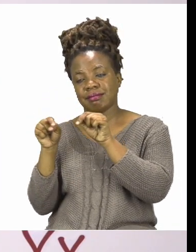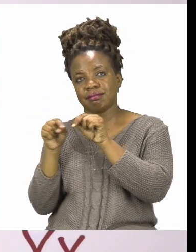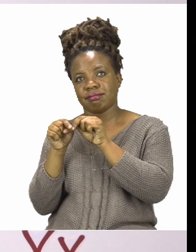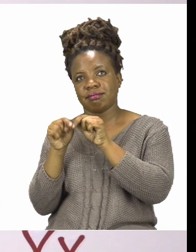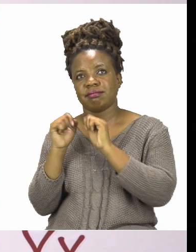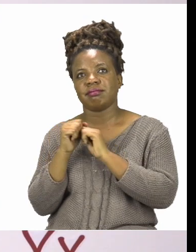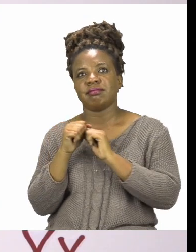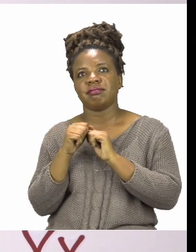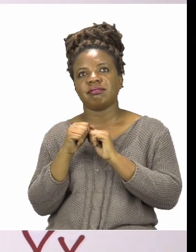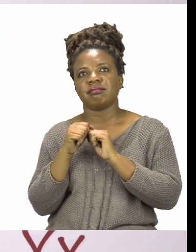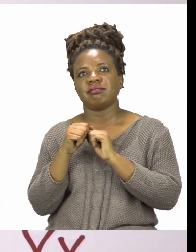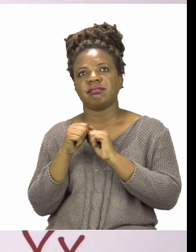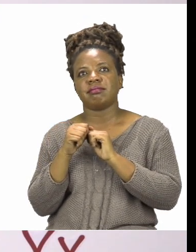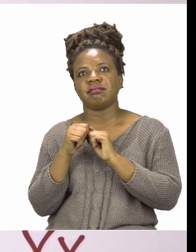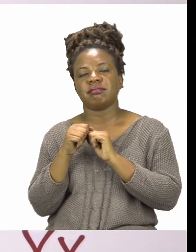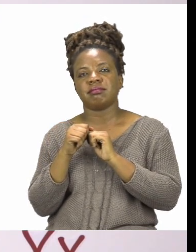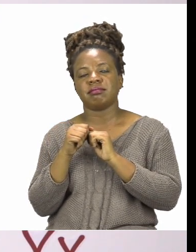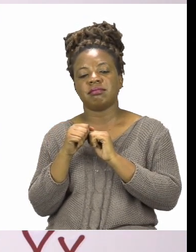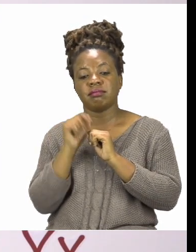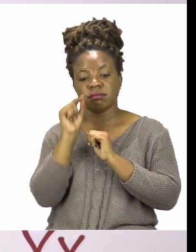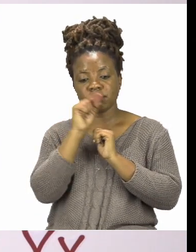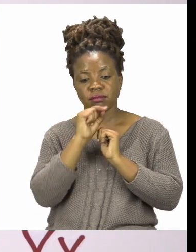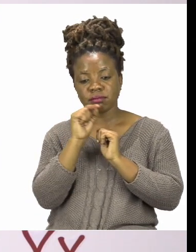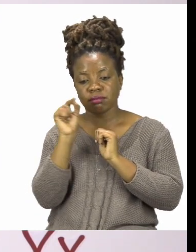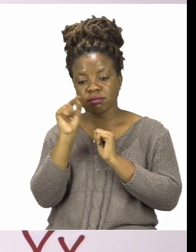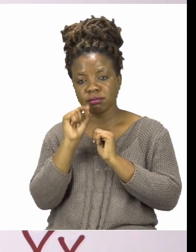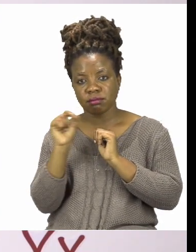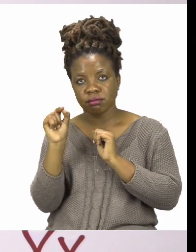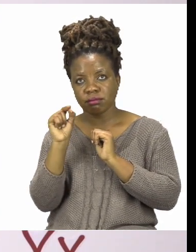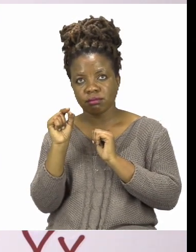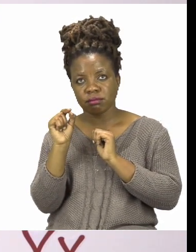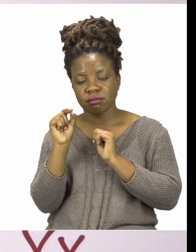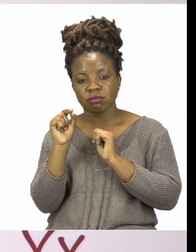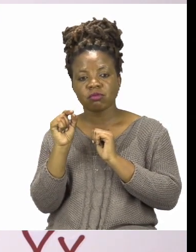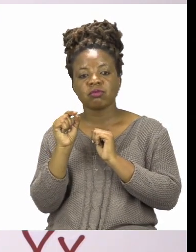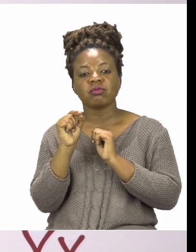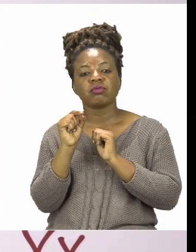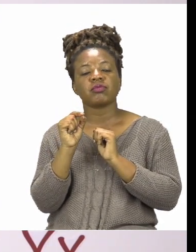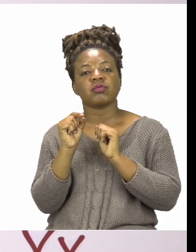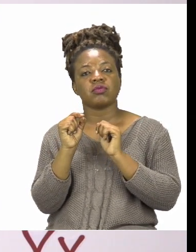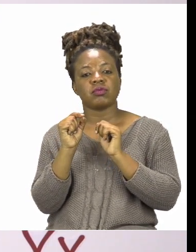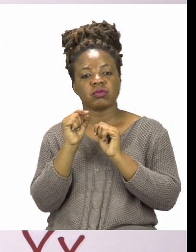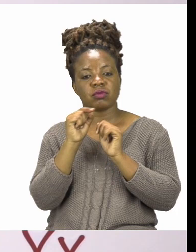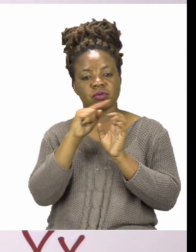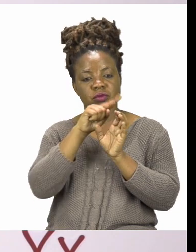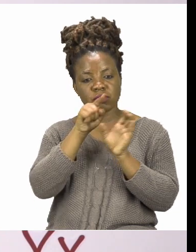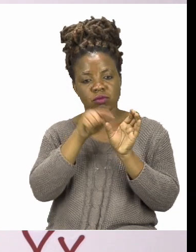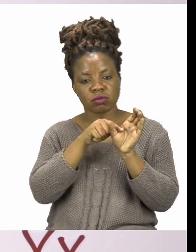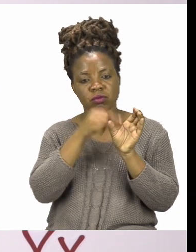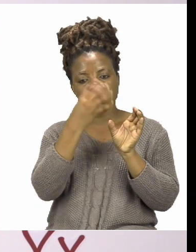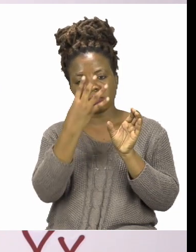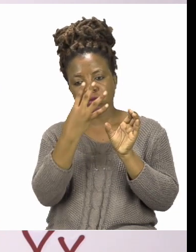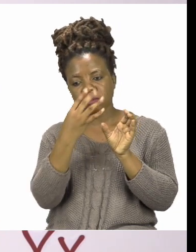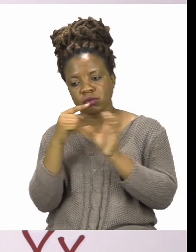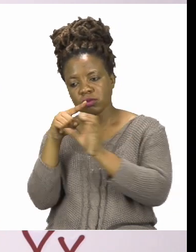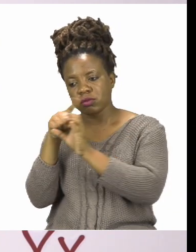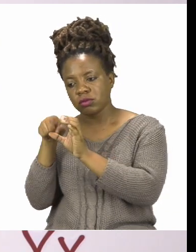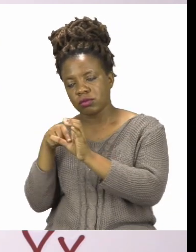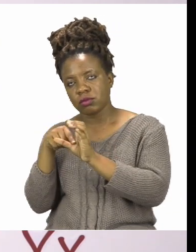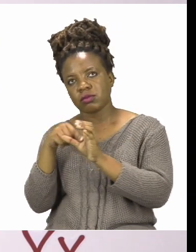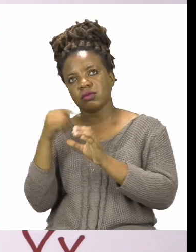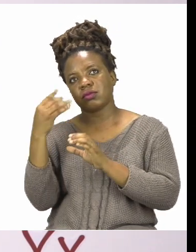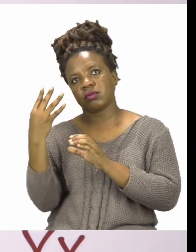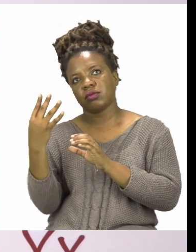of making sure that the numbers, the 2 sets are there, and then in each set you put whatever is in